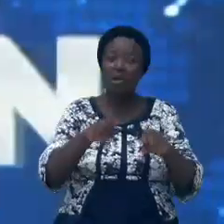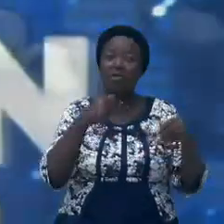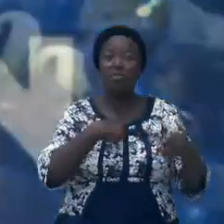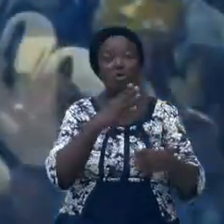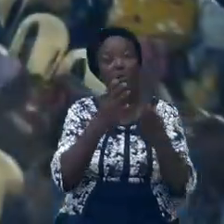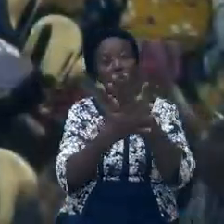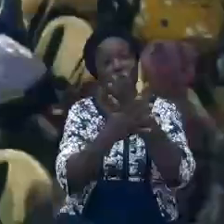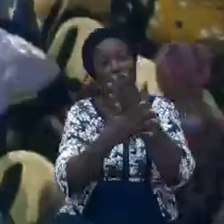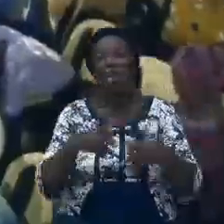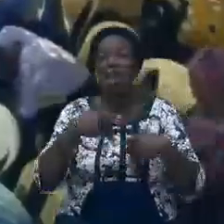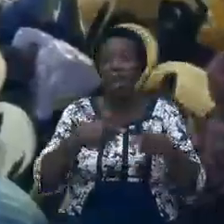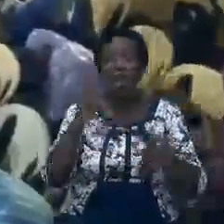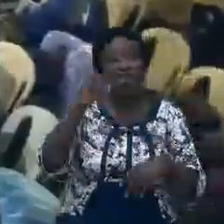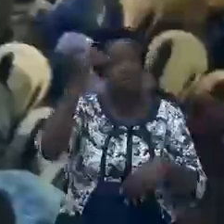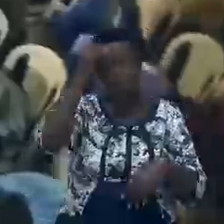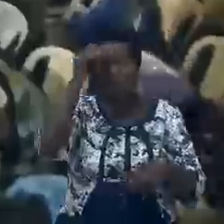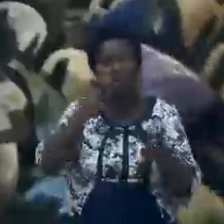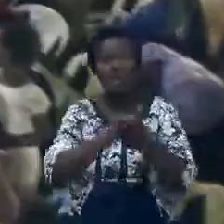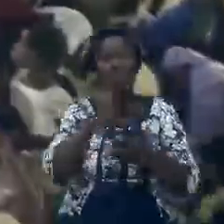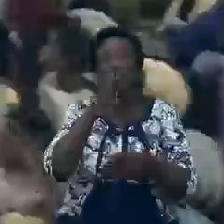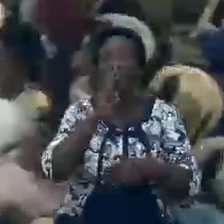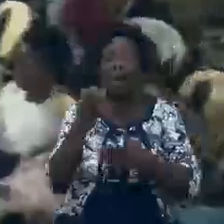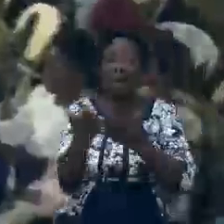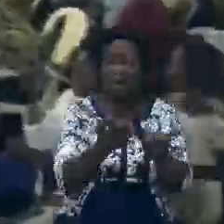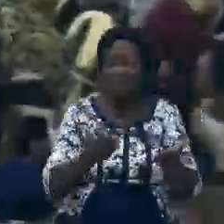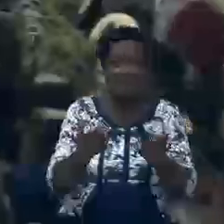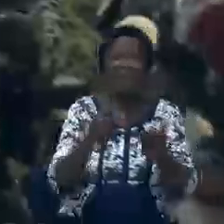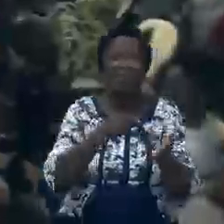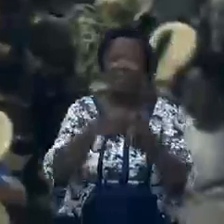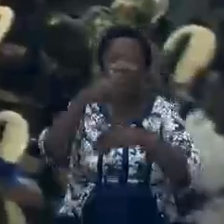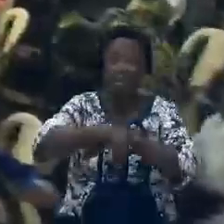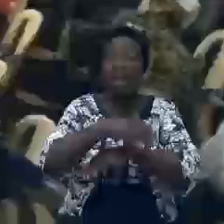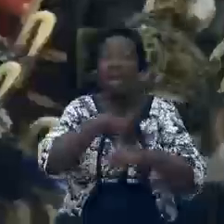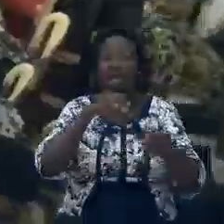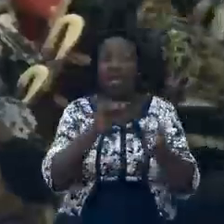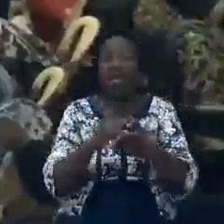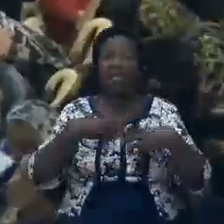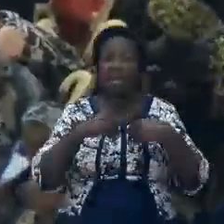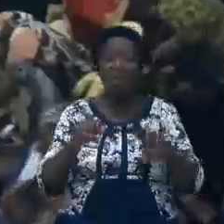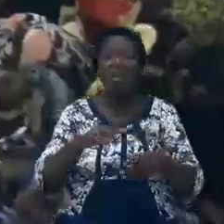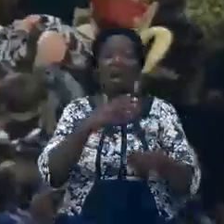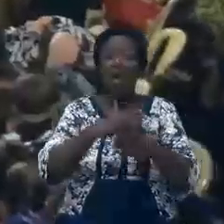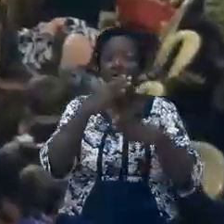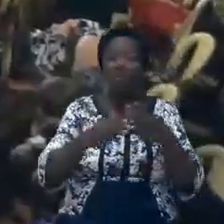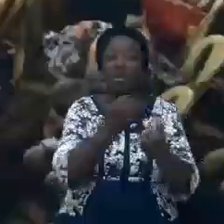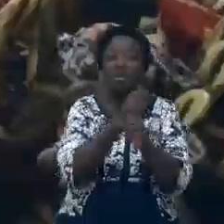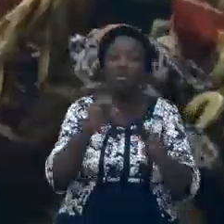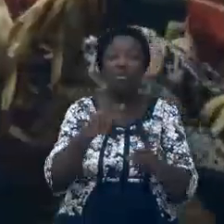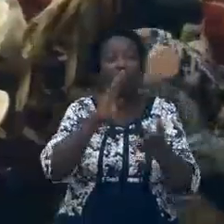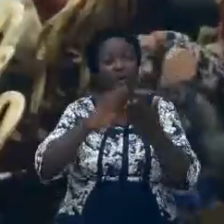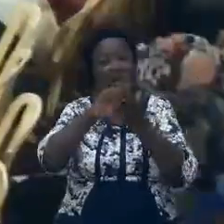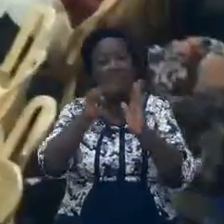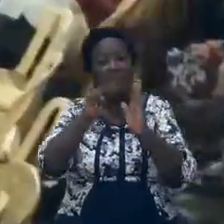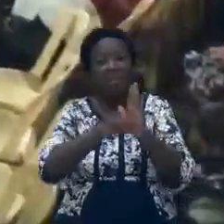shed your blood. Here am I. Here am I. Let him know that you are there. And that finished,